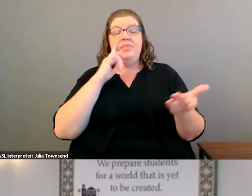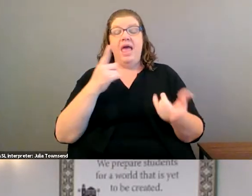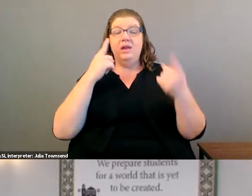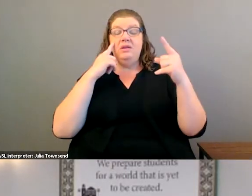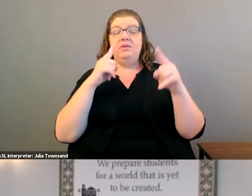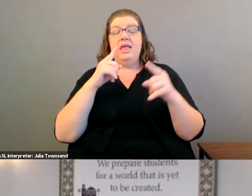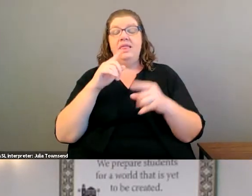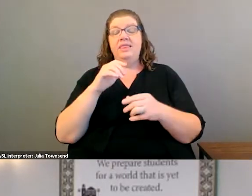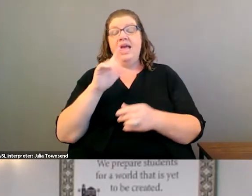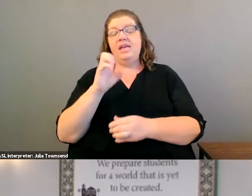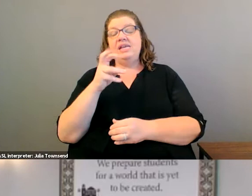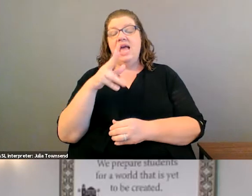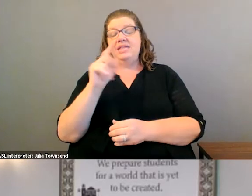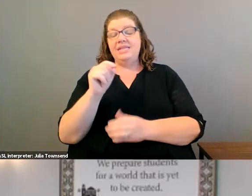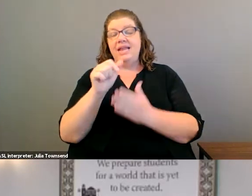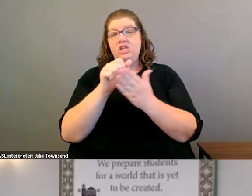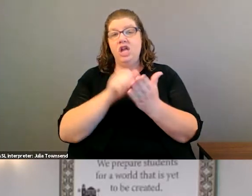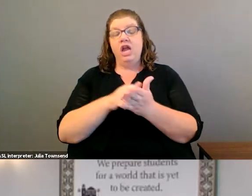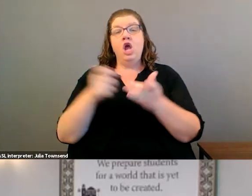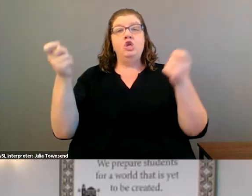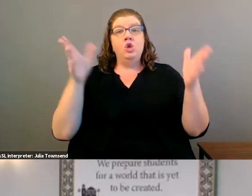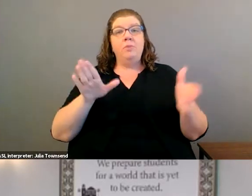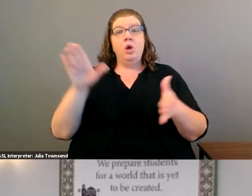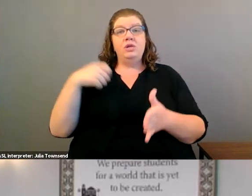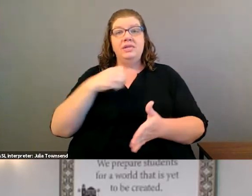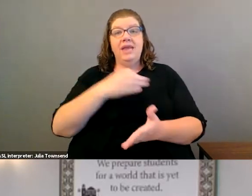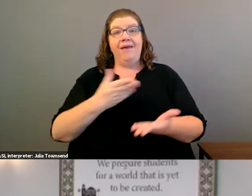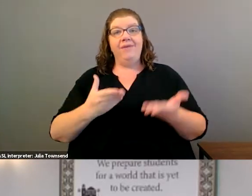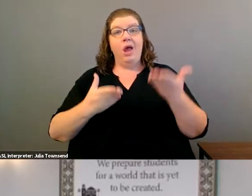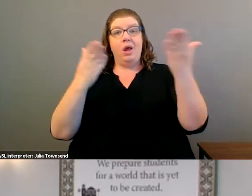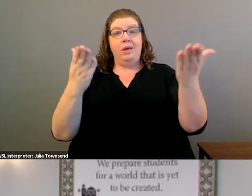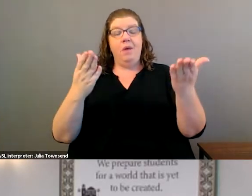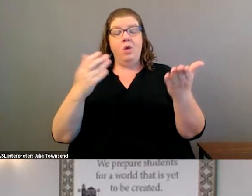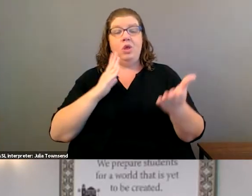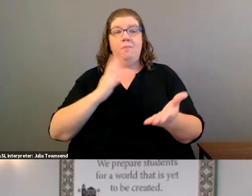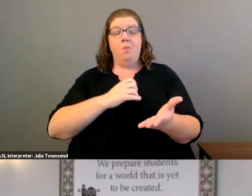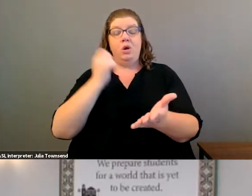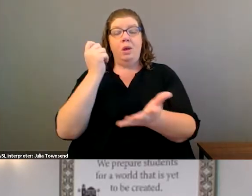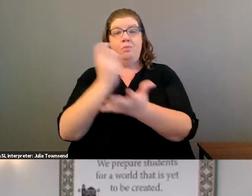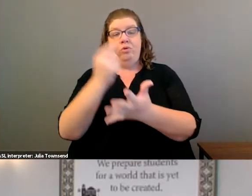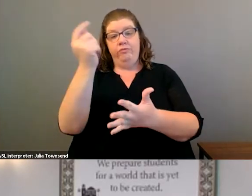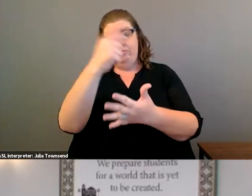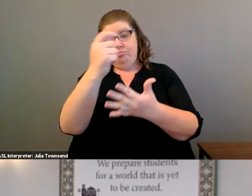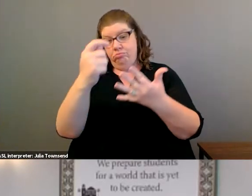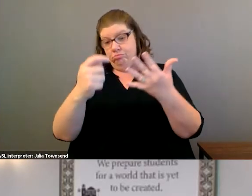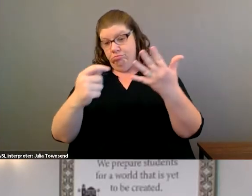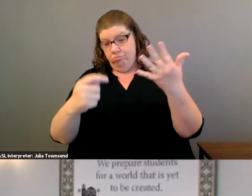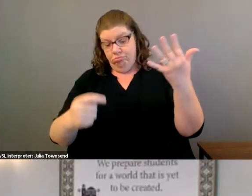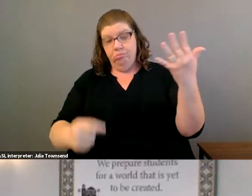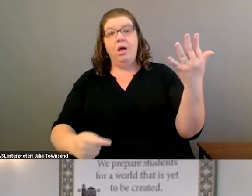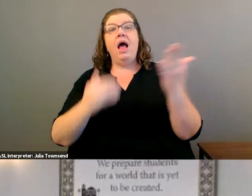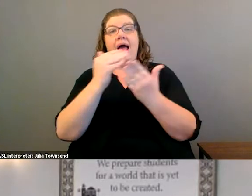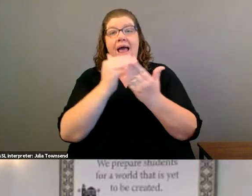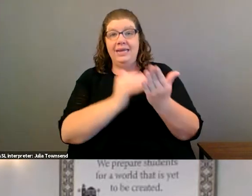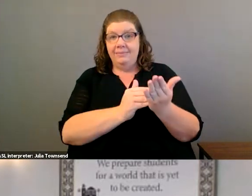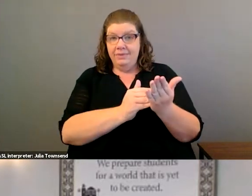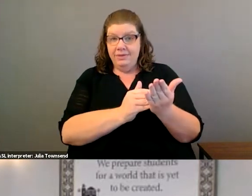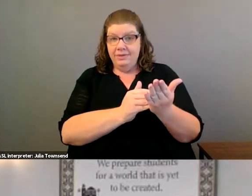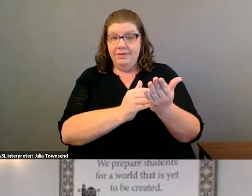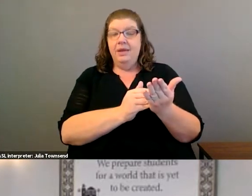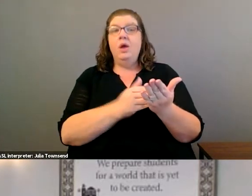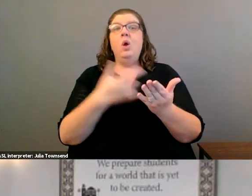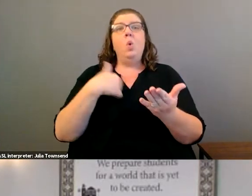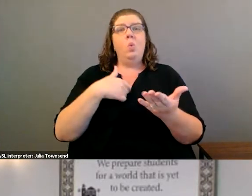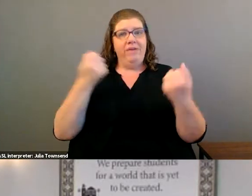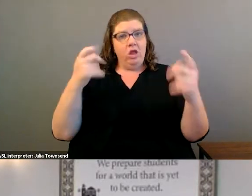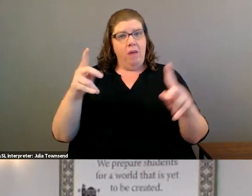again, the superintendent and her staff have recommended that the board approve all of the consent agenda items. And also we've had the opportunity